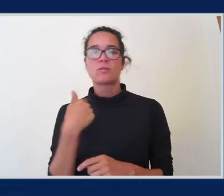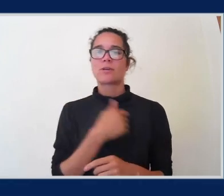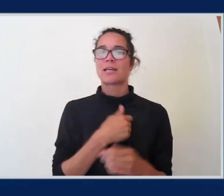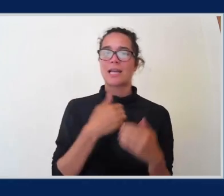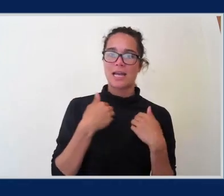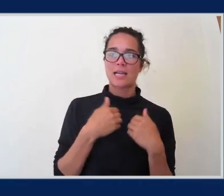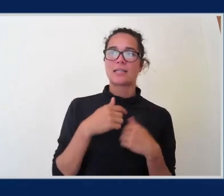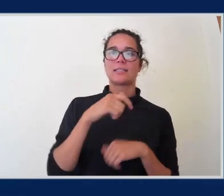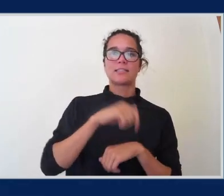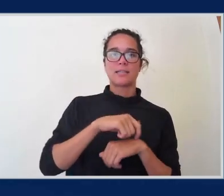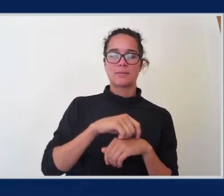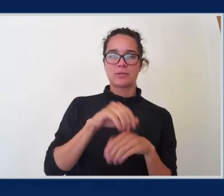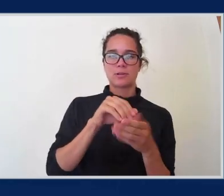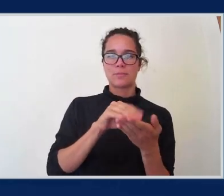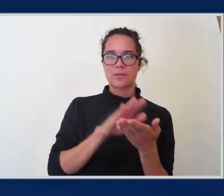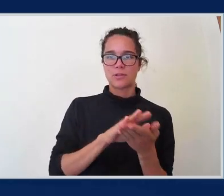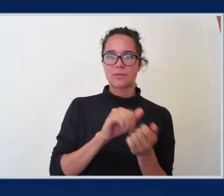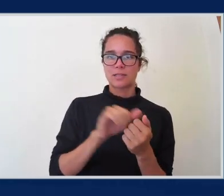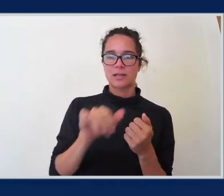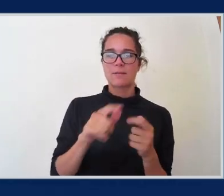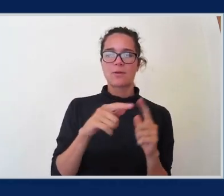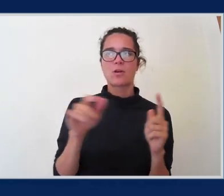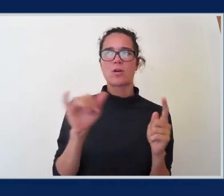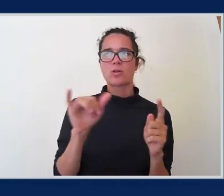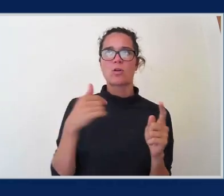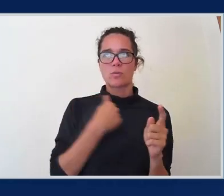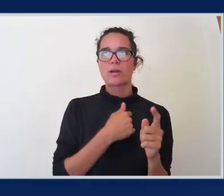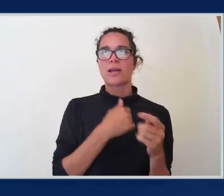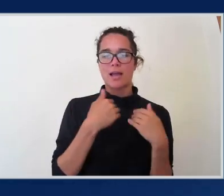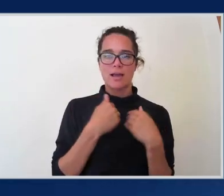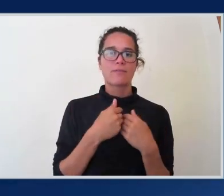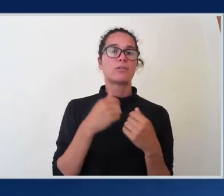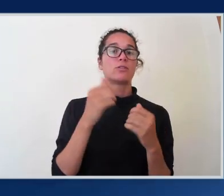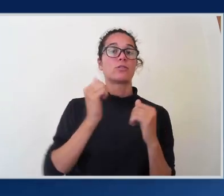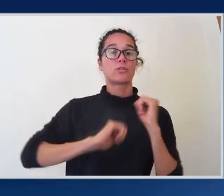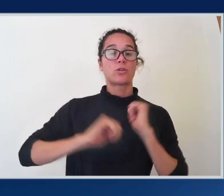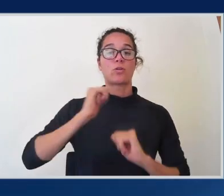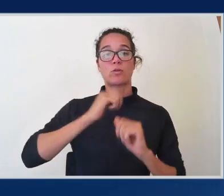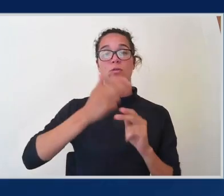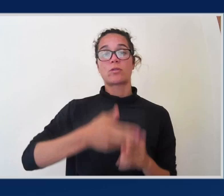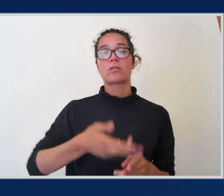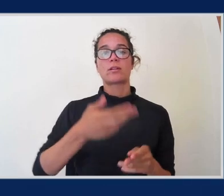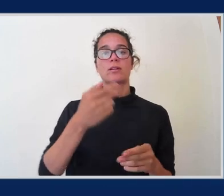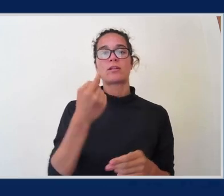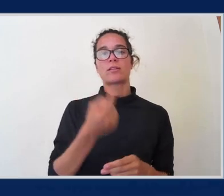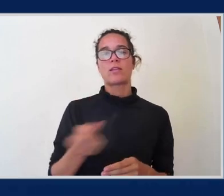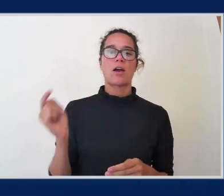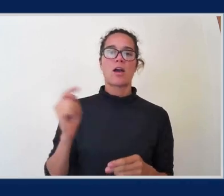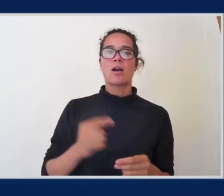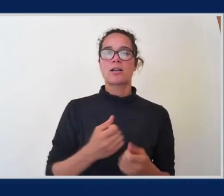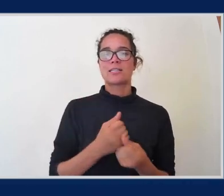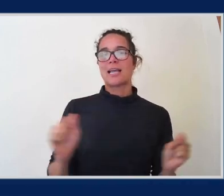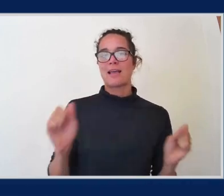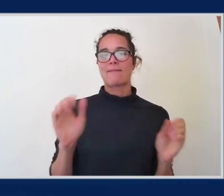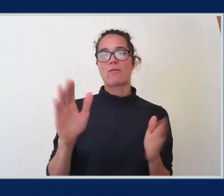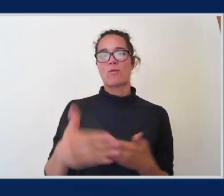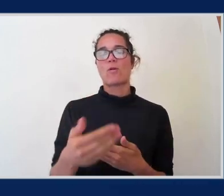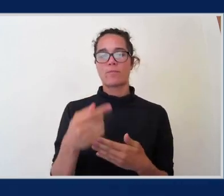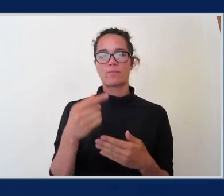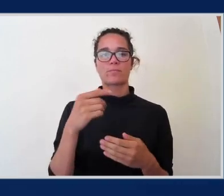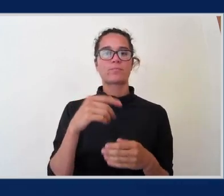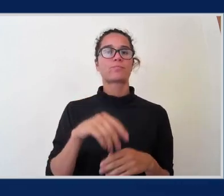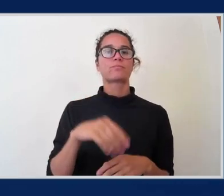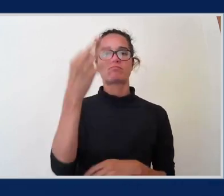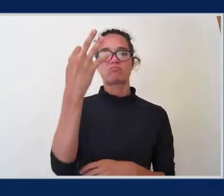but also we have a show called The Safe Room that we do every 2 weeks. It's on Fridays at 2 p.m. Eastern. Tune